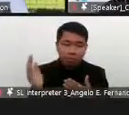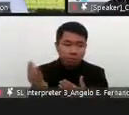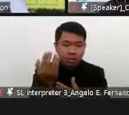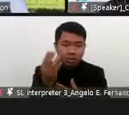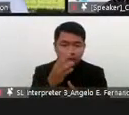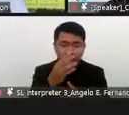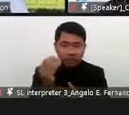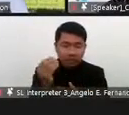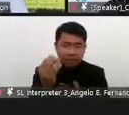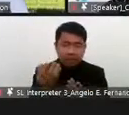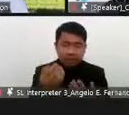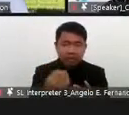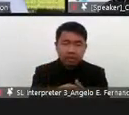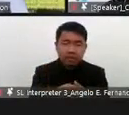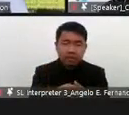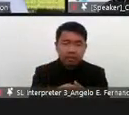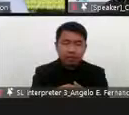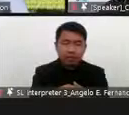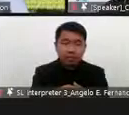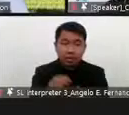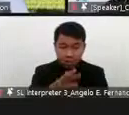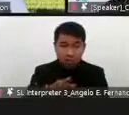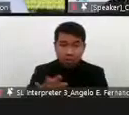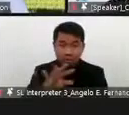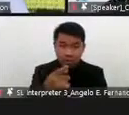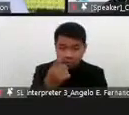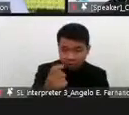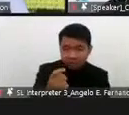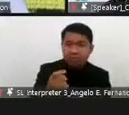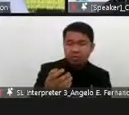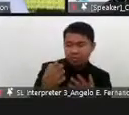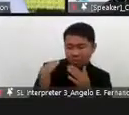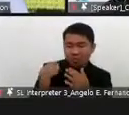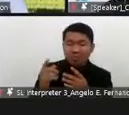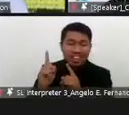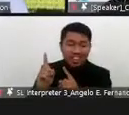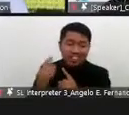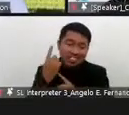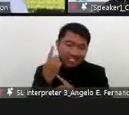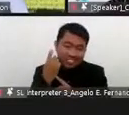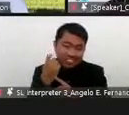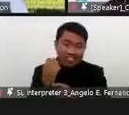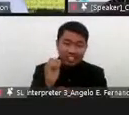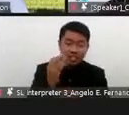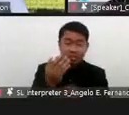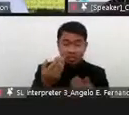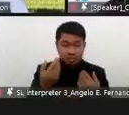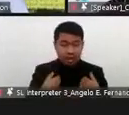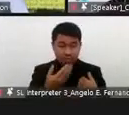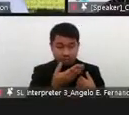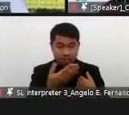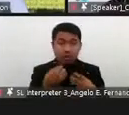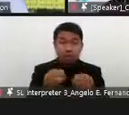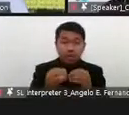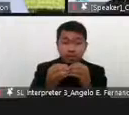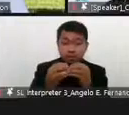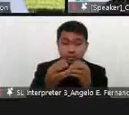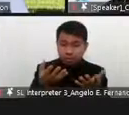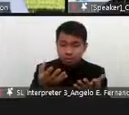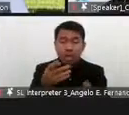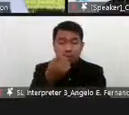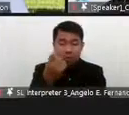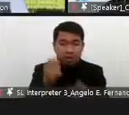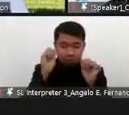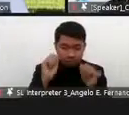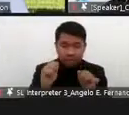and hopefully all your questions were answered. And if you have more questions later today, you can